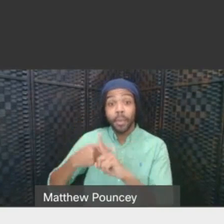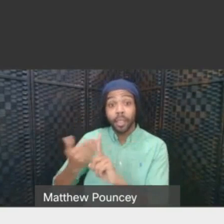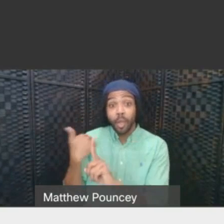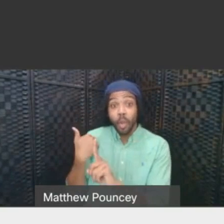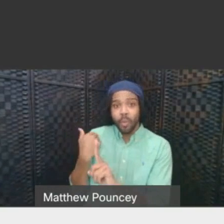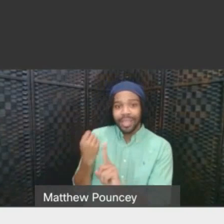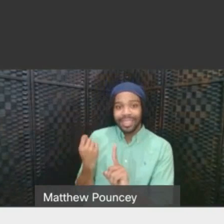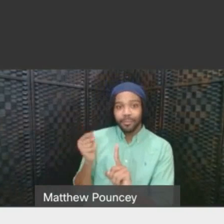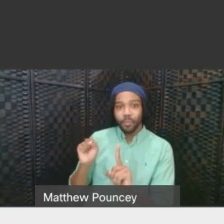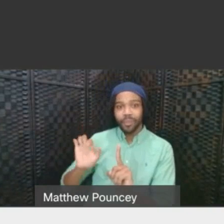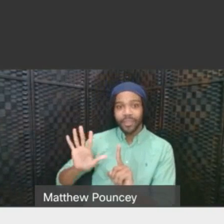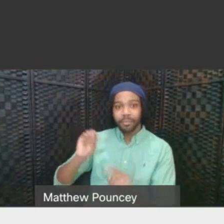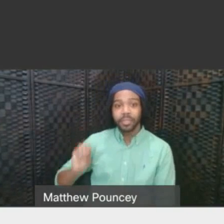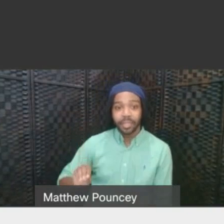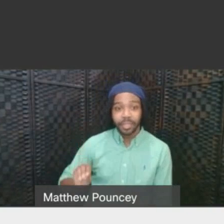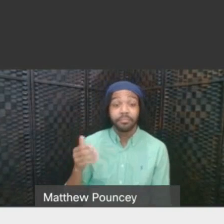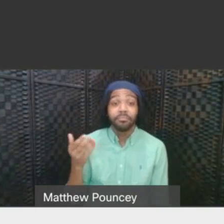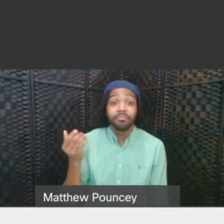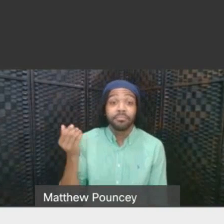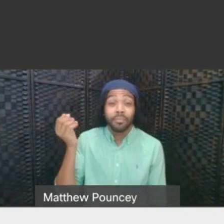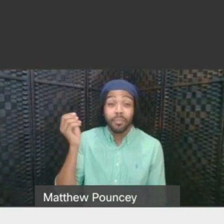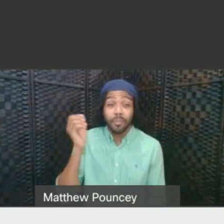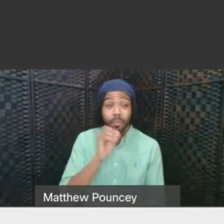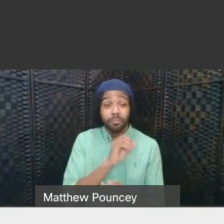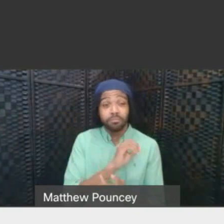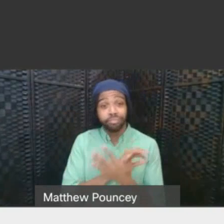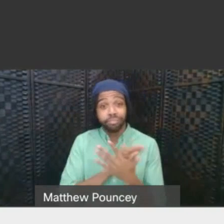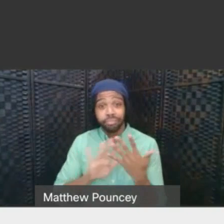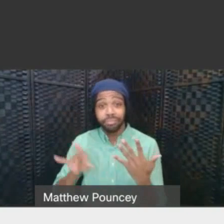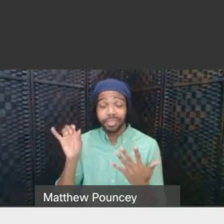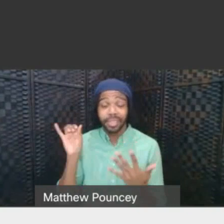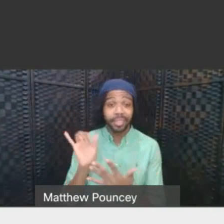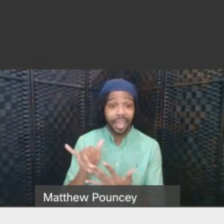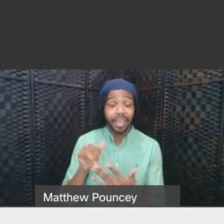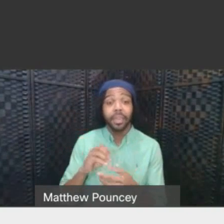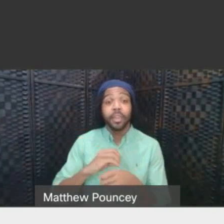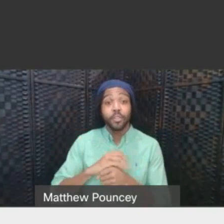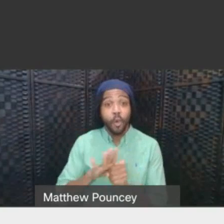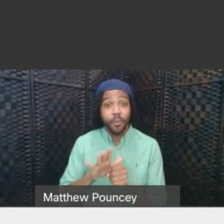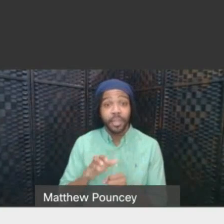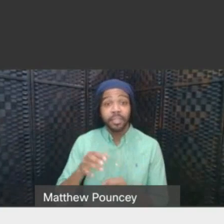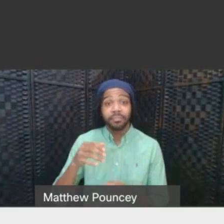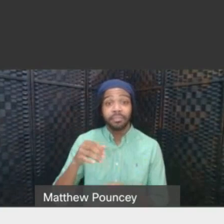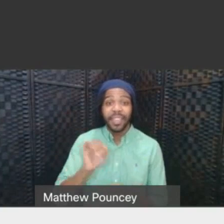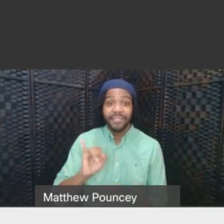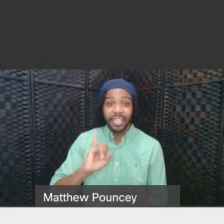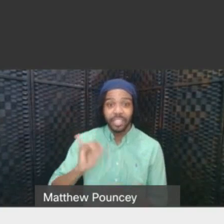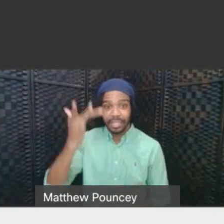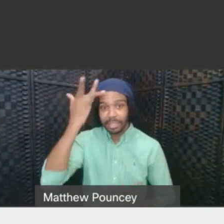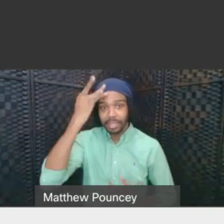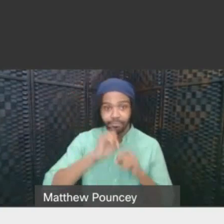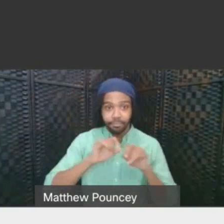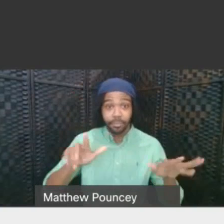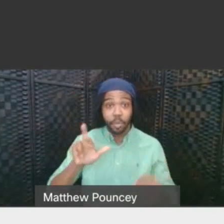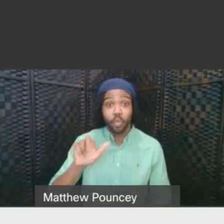11.5. All of those, the COVID infection rate numbers